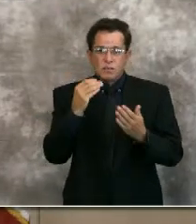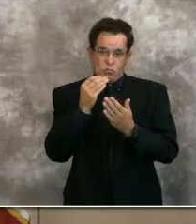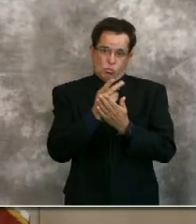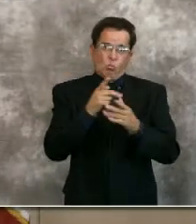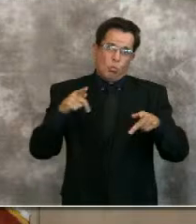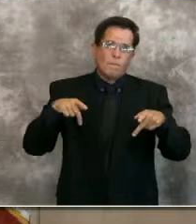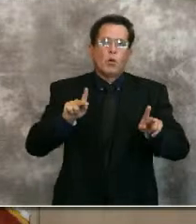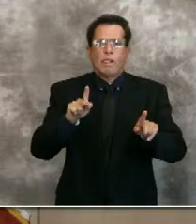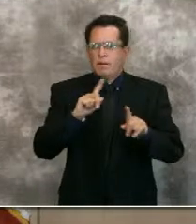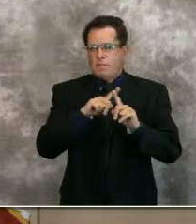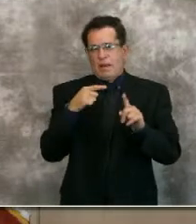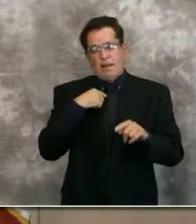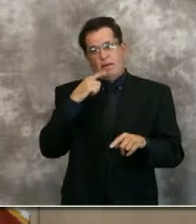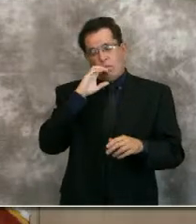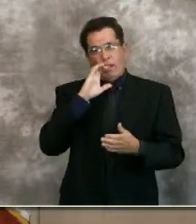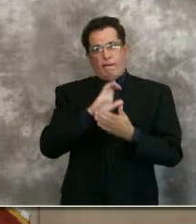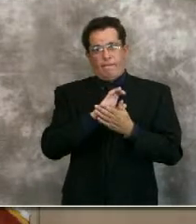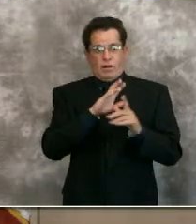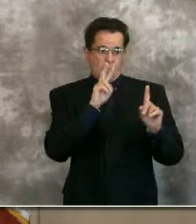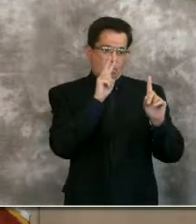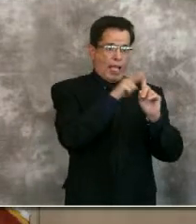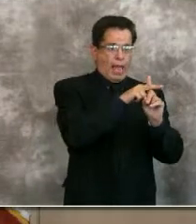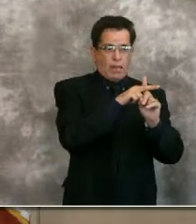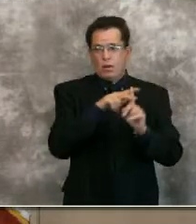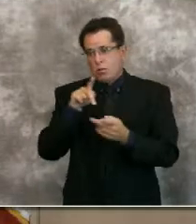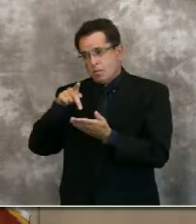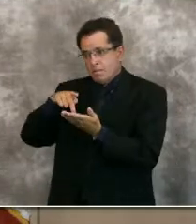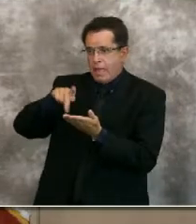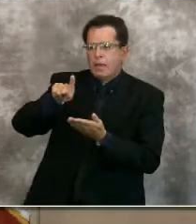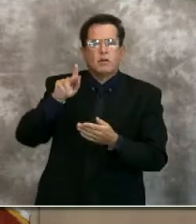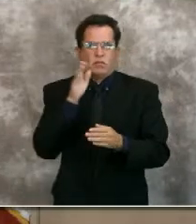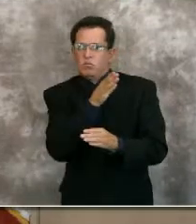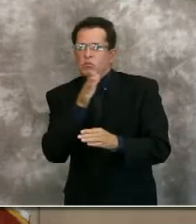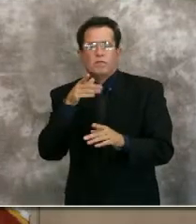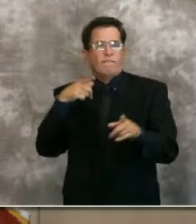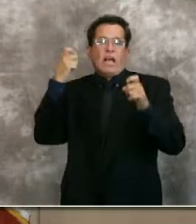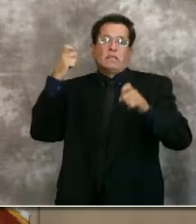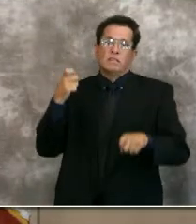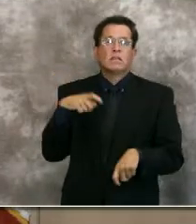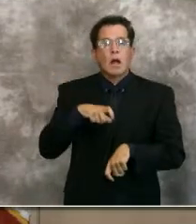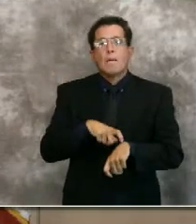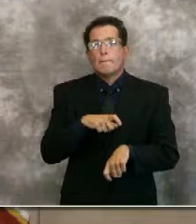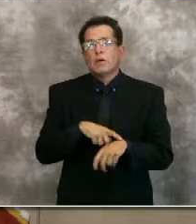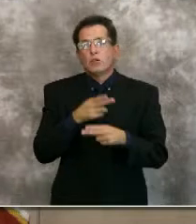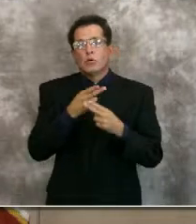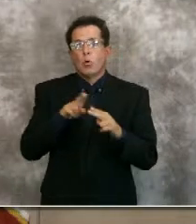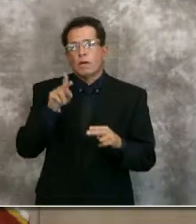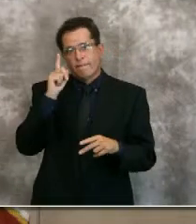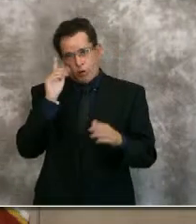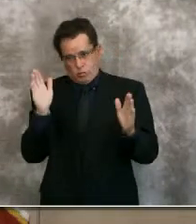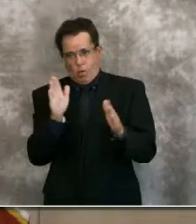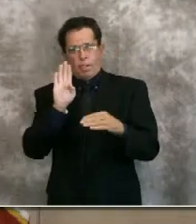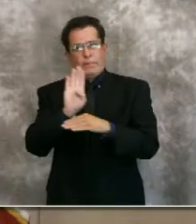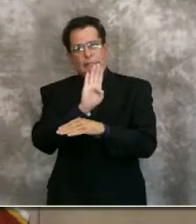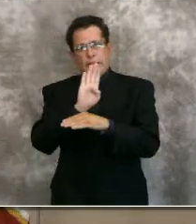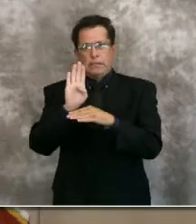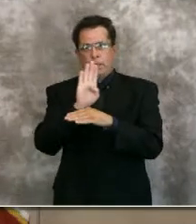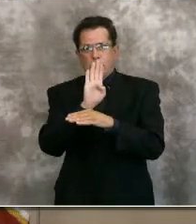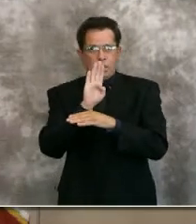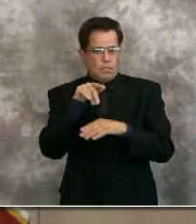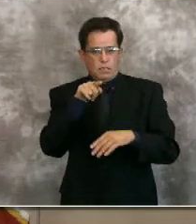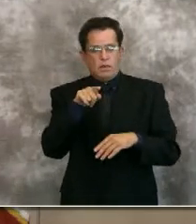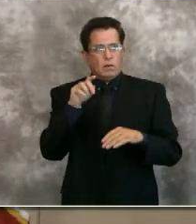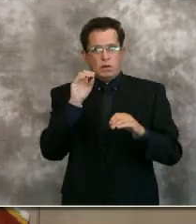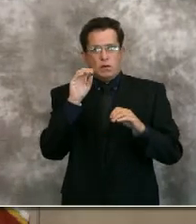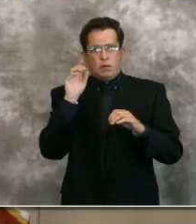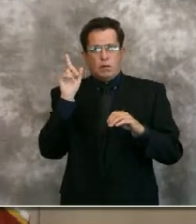is going to be fairly short. It's just a question of trying to make decisions in regards to the small businesses that haven't been